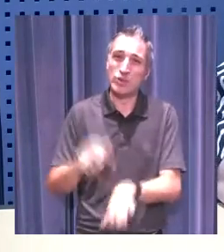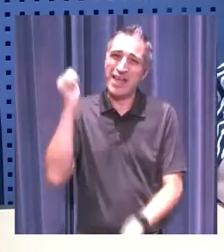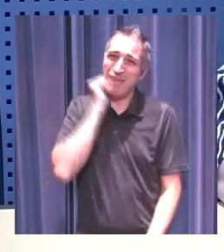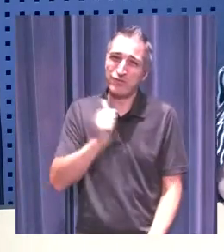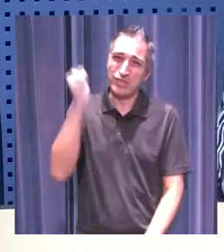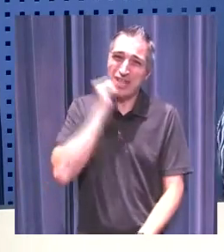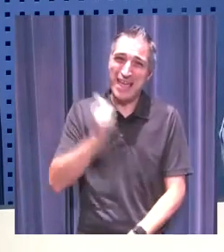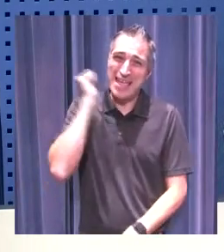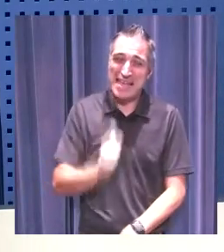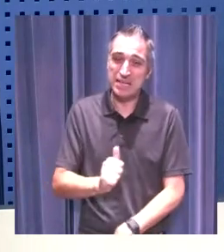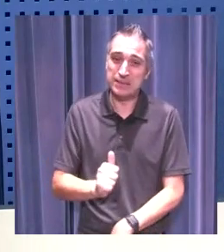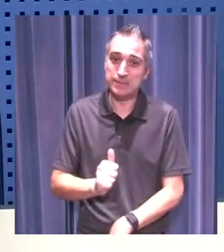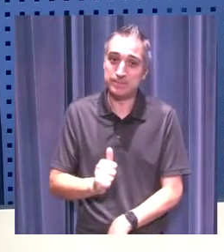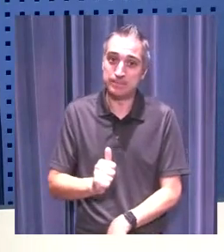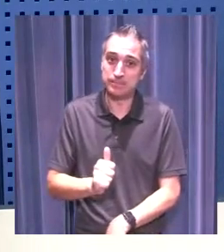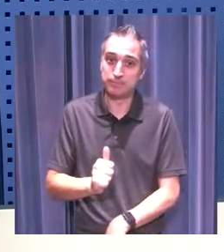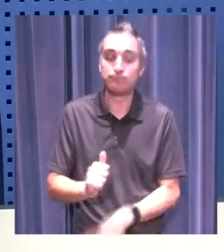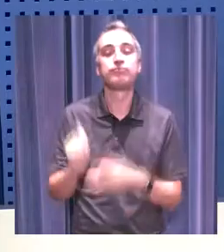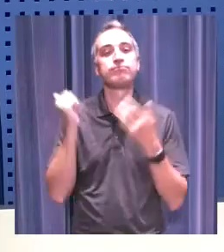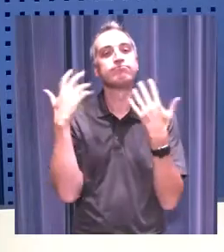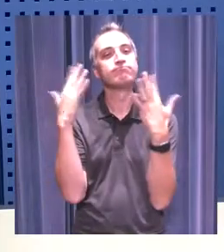day.